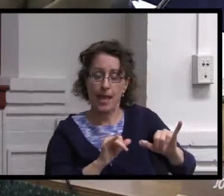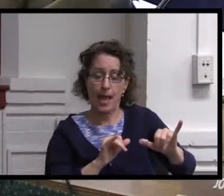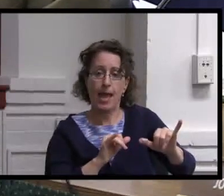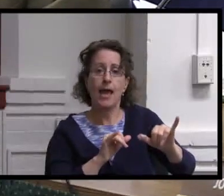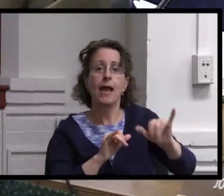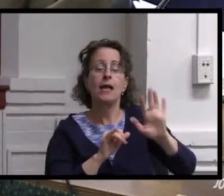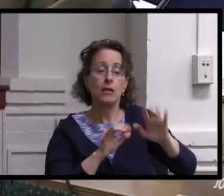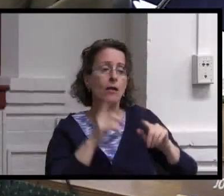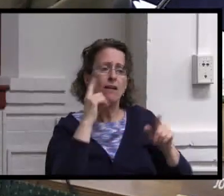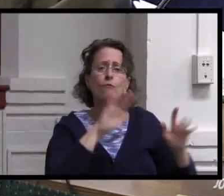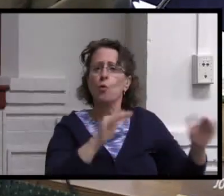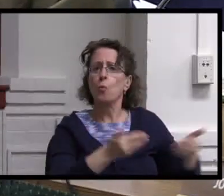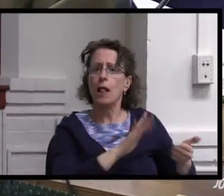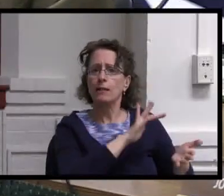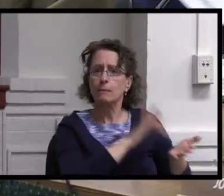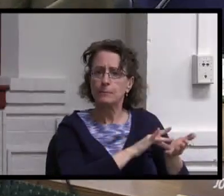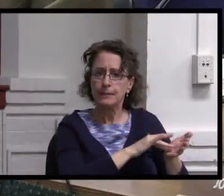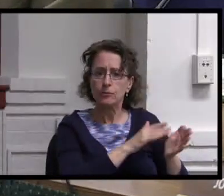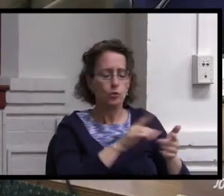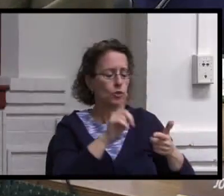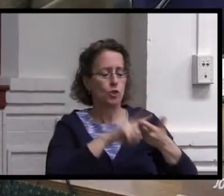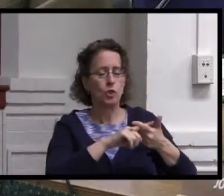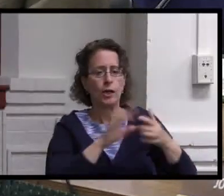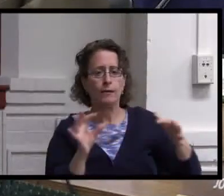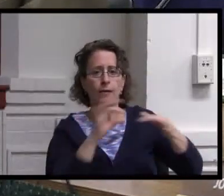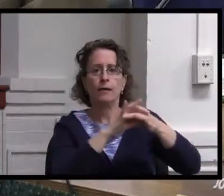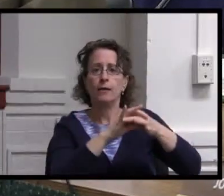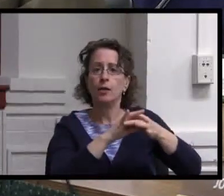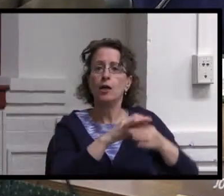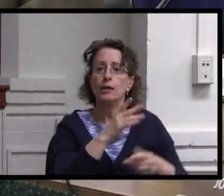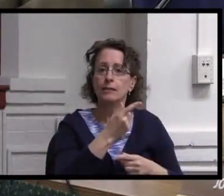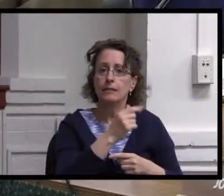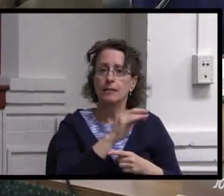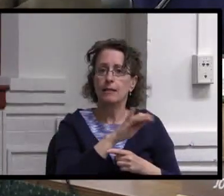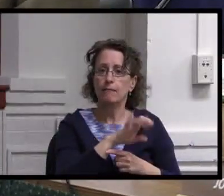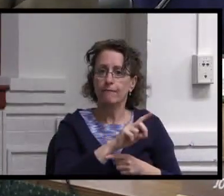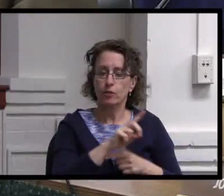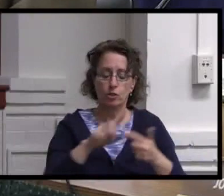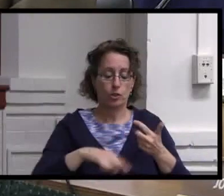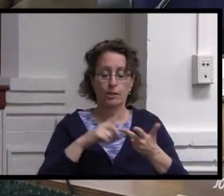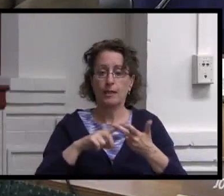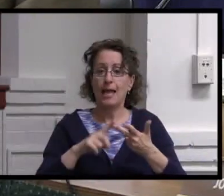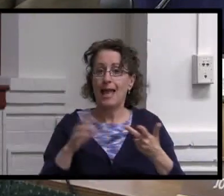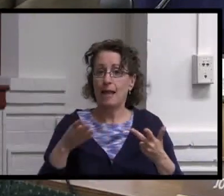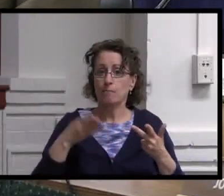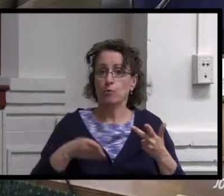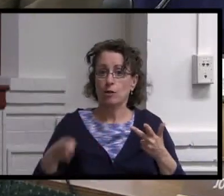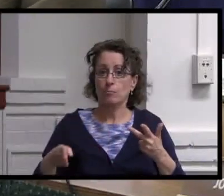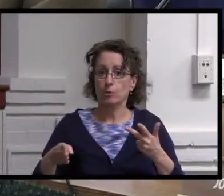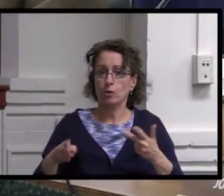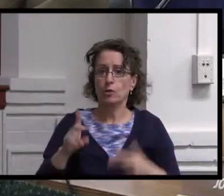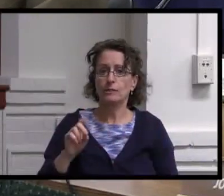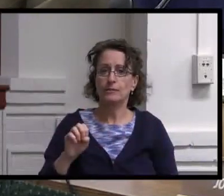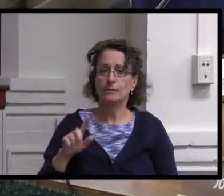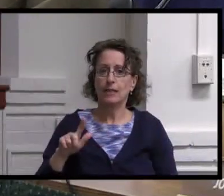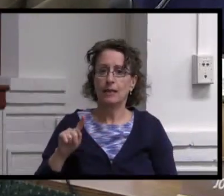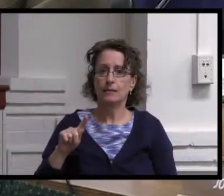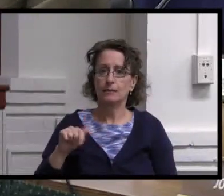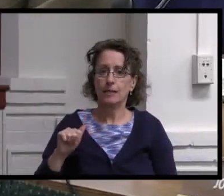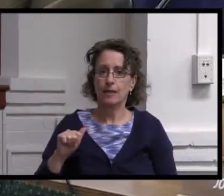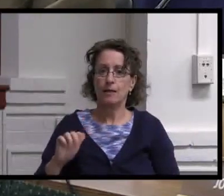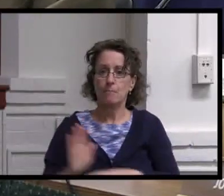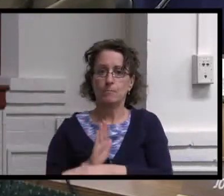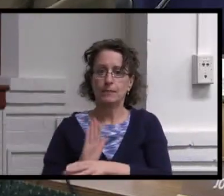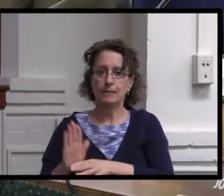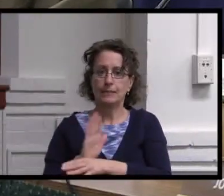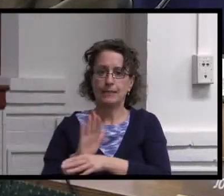an adjacent area of Guilford and an adjacent area of Brattleboro. The part of Brattleboro that it serves is the Delta Business Campus, mm-hmm. which is where, among other businesses